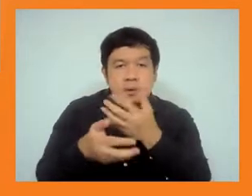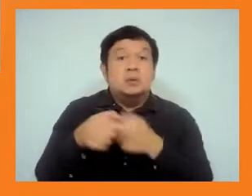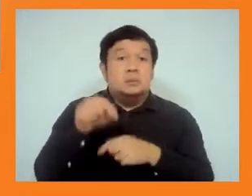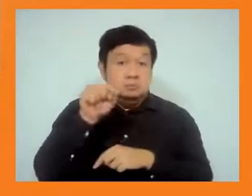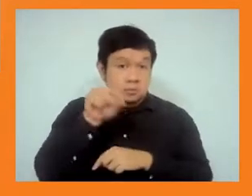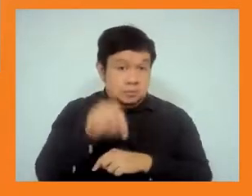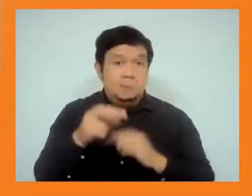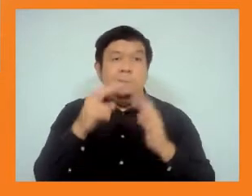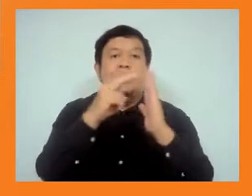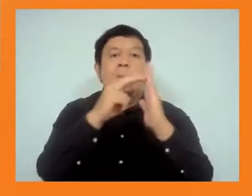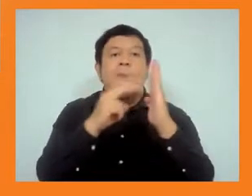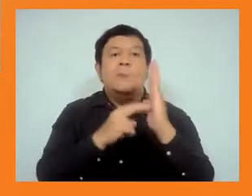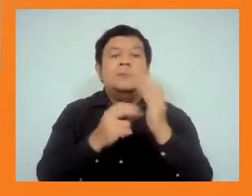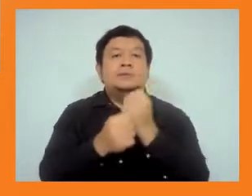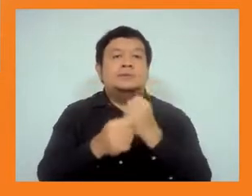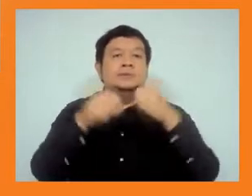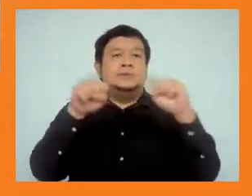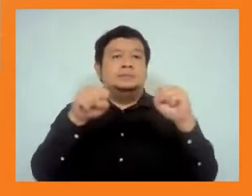Next slide, please.